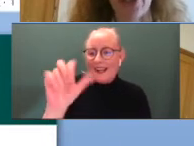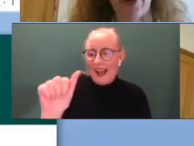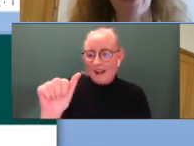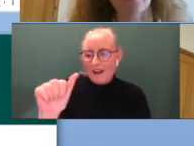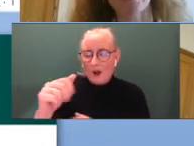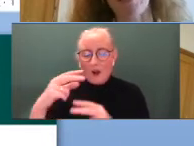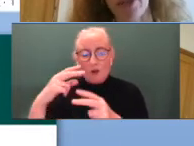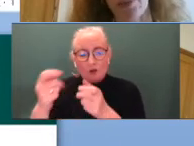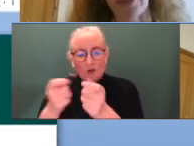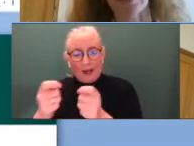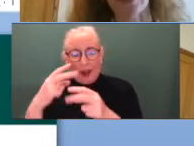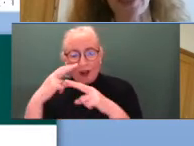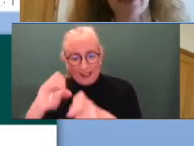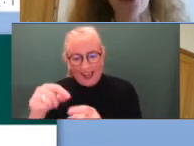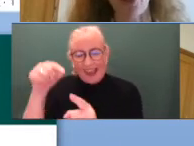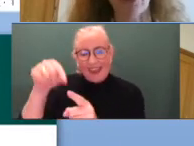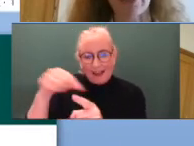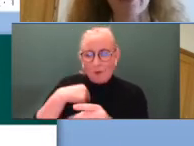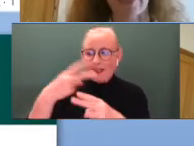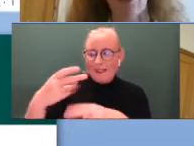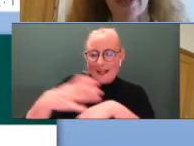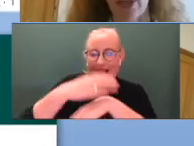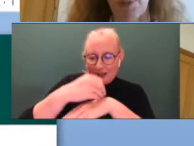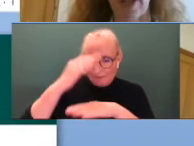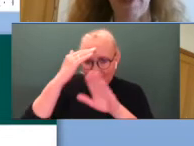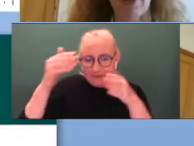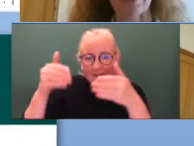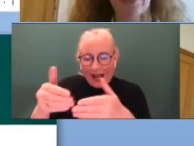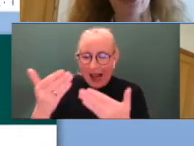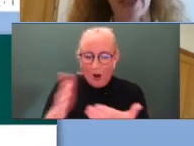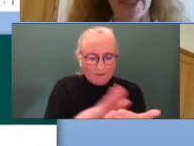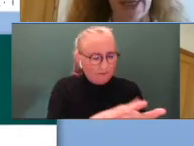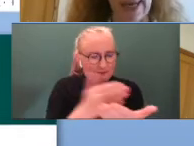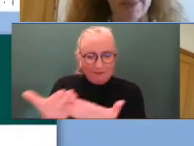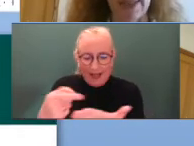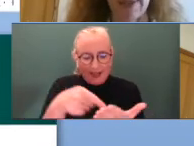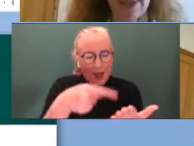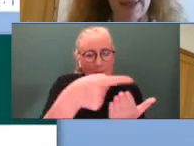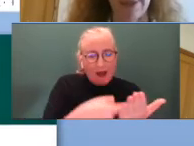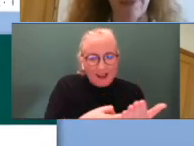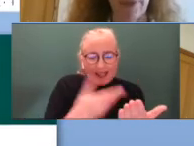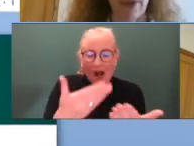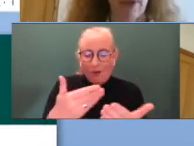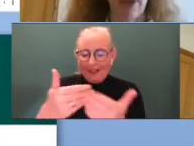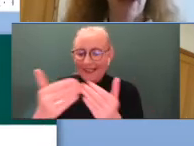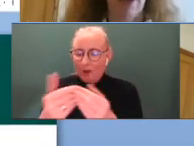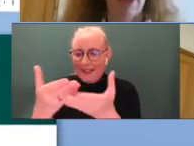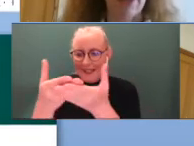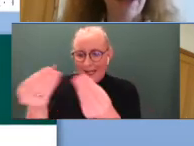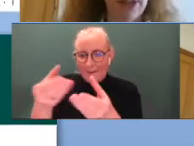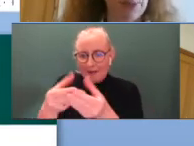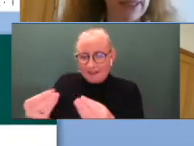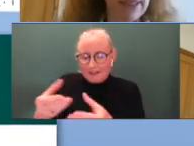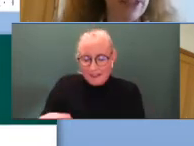Convention. So that is something that we need to continue to work on in terms of how we interpret that policy and addressing any gaps in understanding. And